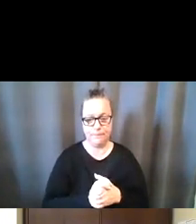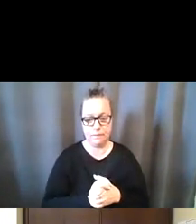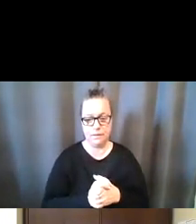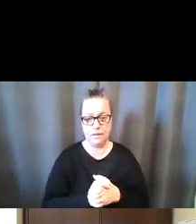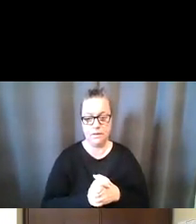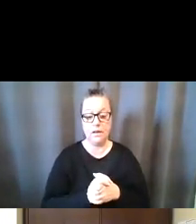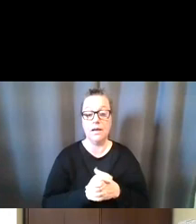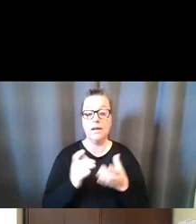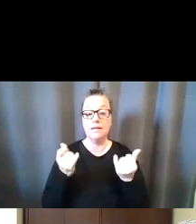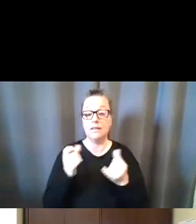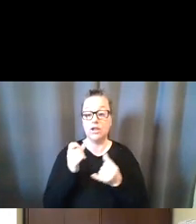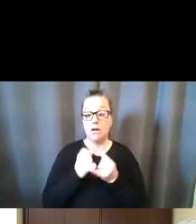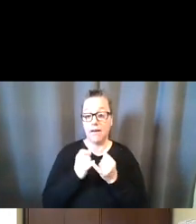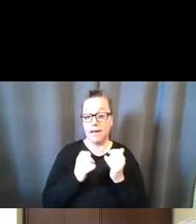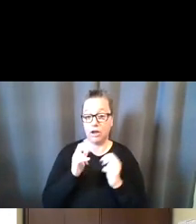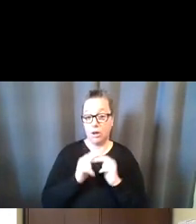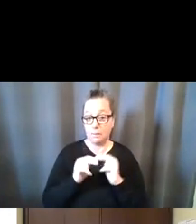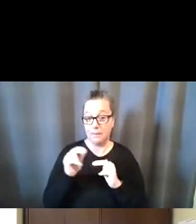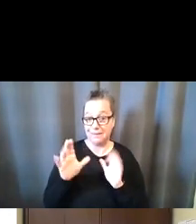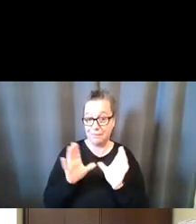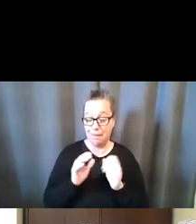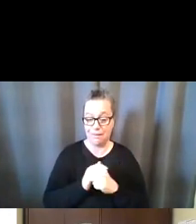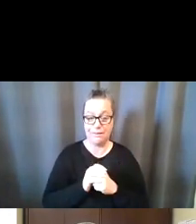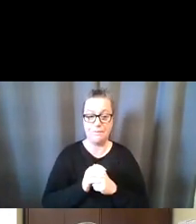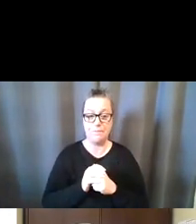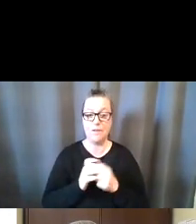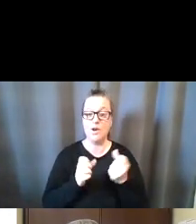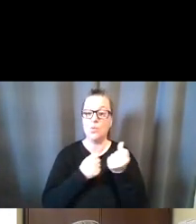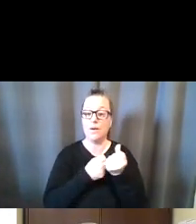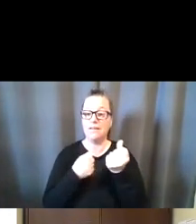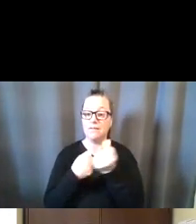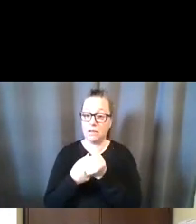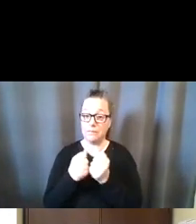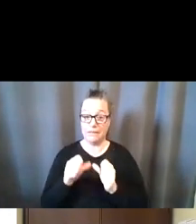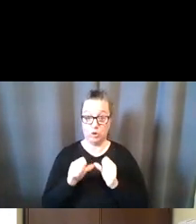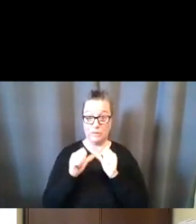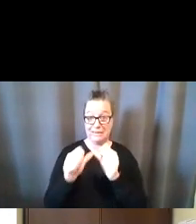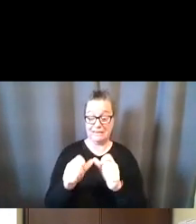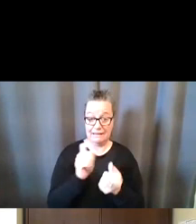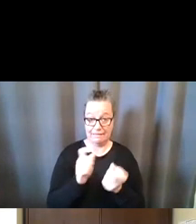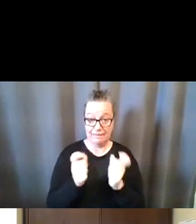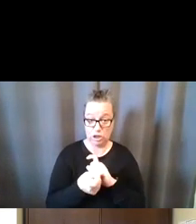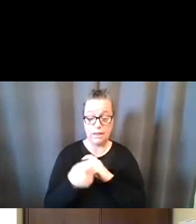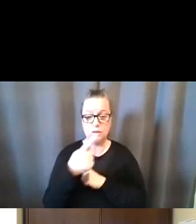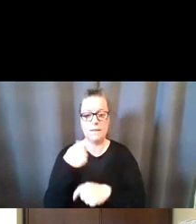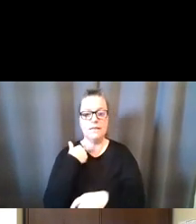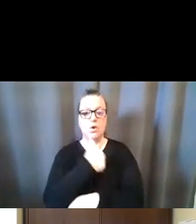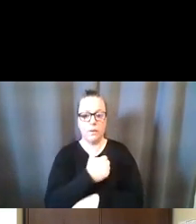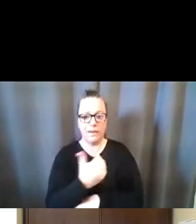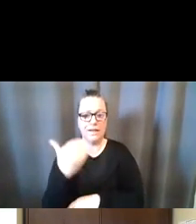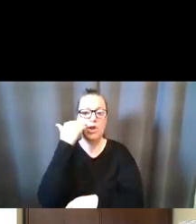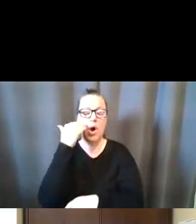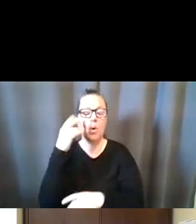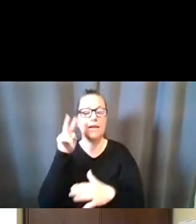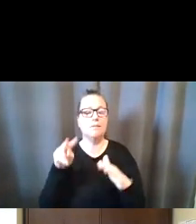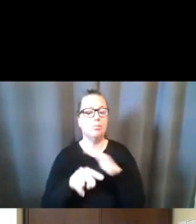That takes us to our final building block, reinforcement to sustain the change. Because we know it is predictable